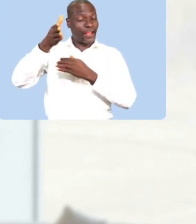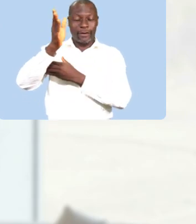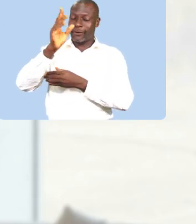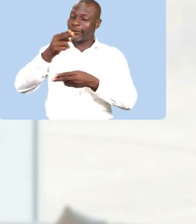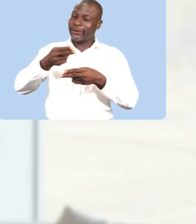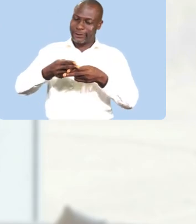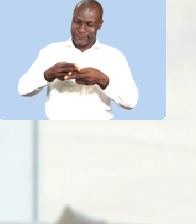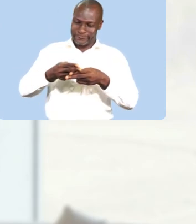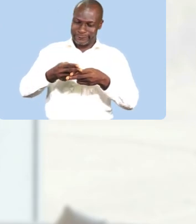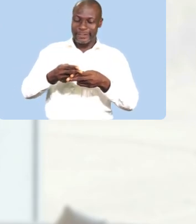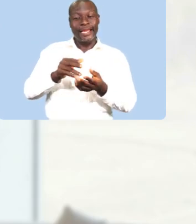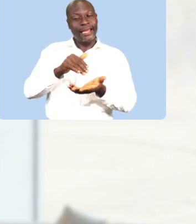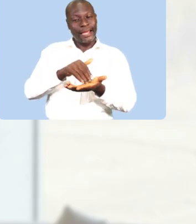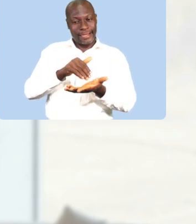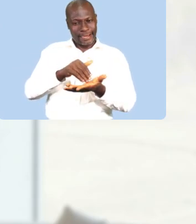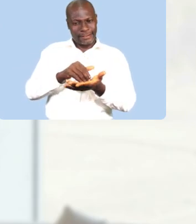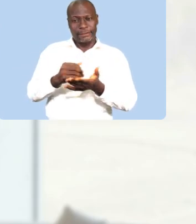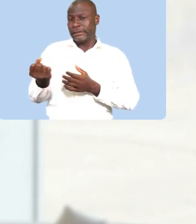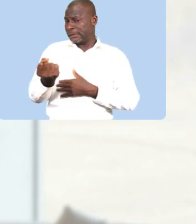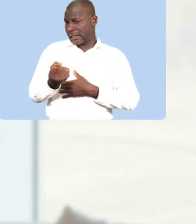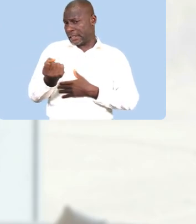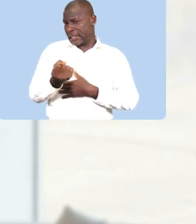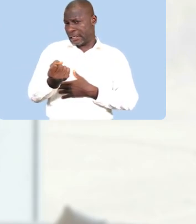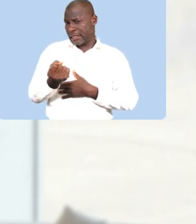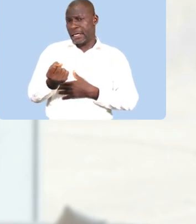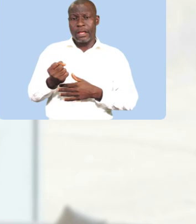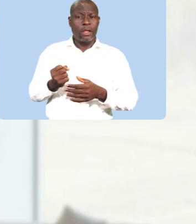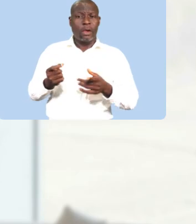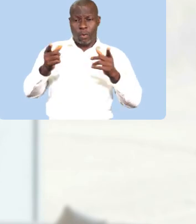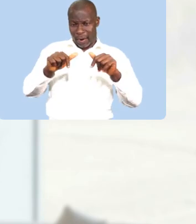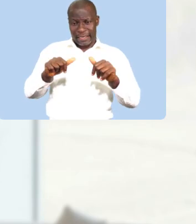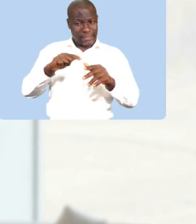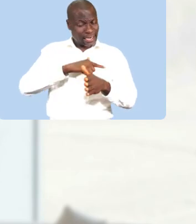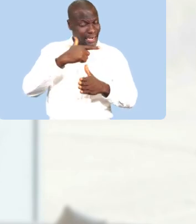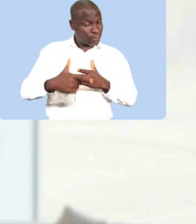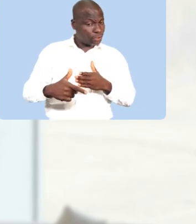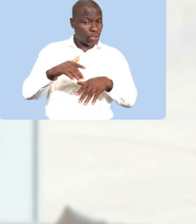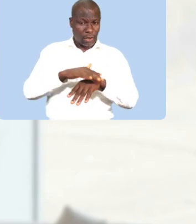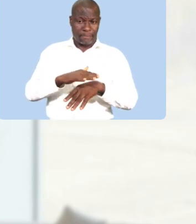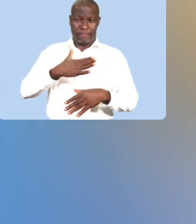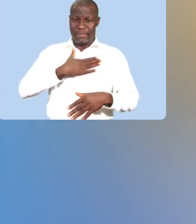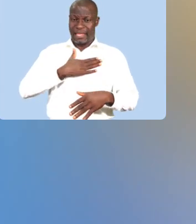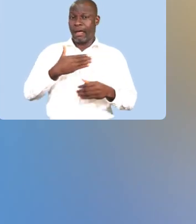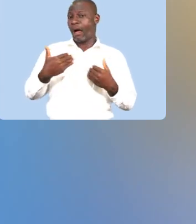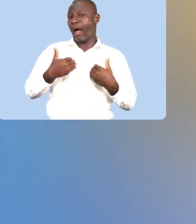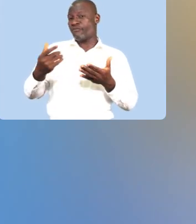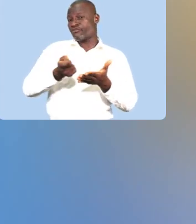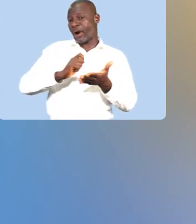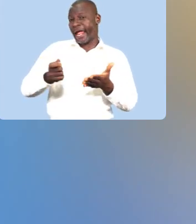emo. Sam memneda no amono. Graduation, no quite a rear pa. Matro book for